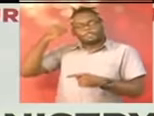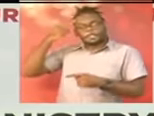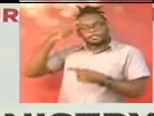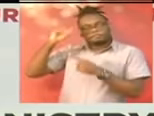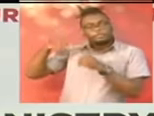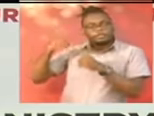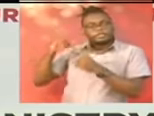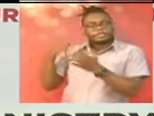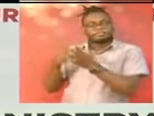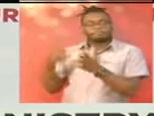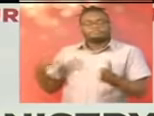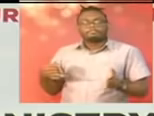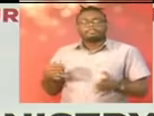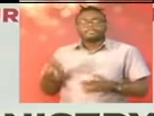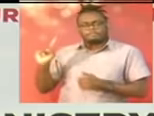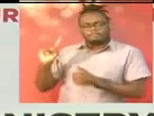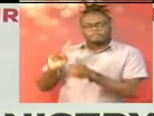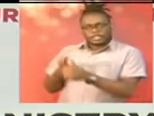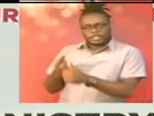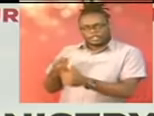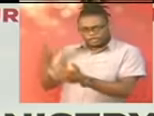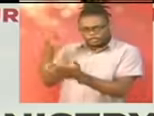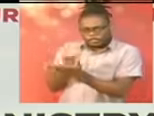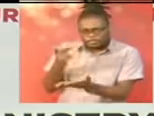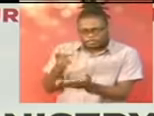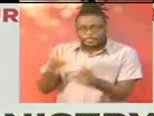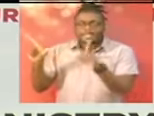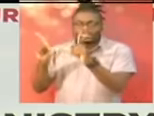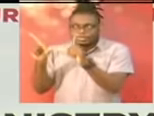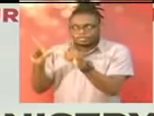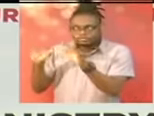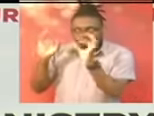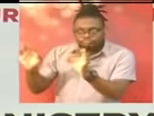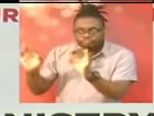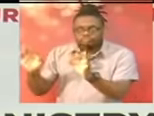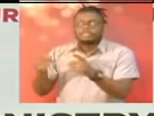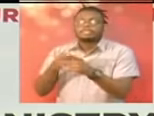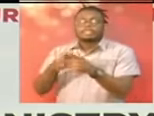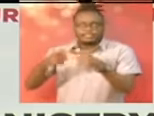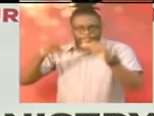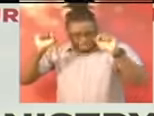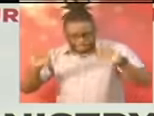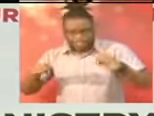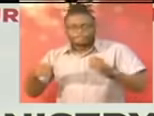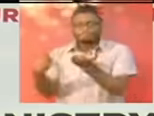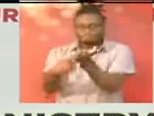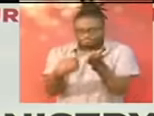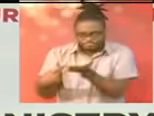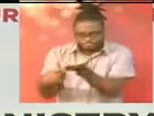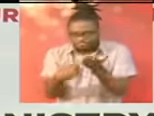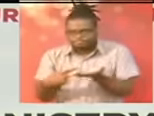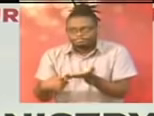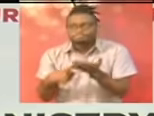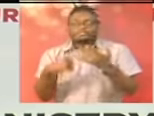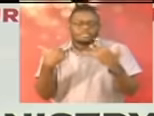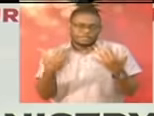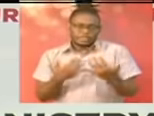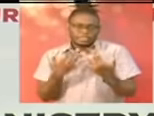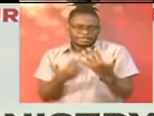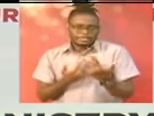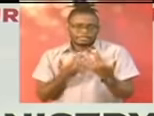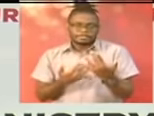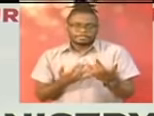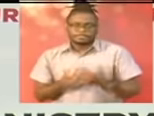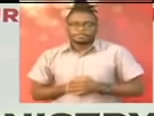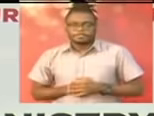becomes licensed, then we can have that discussion. At this point in time, the vaccines that have been licensed are